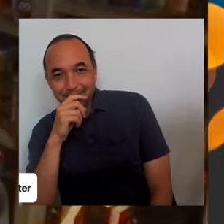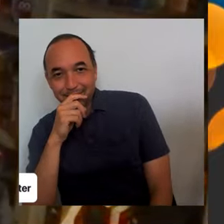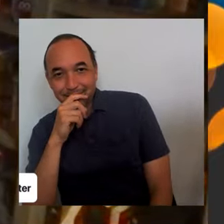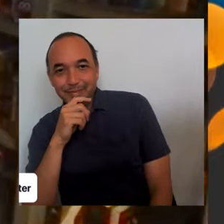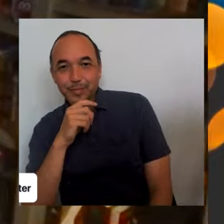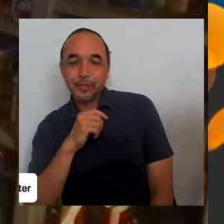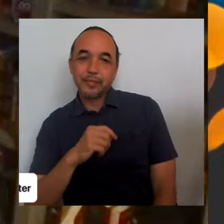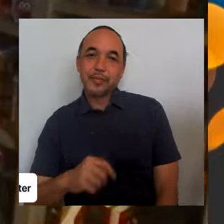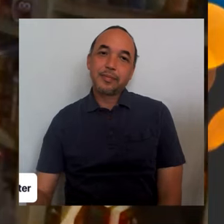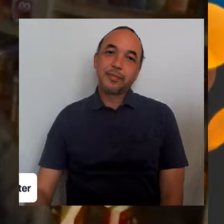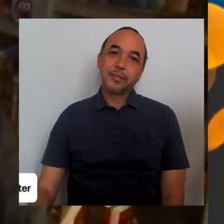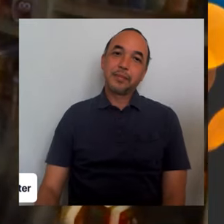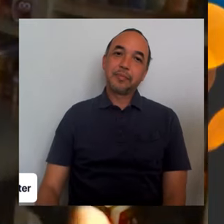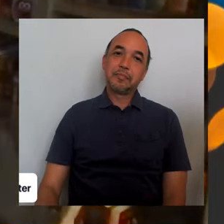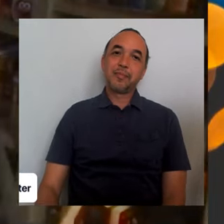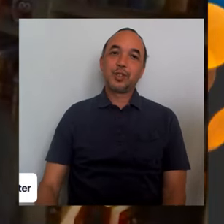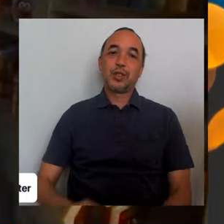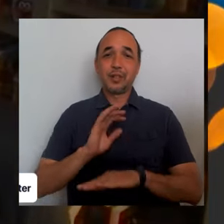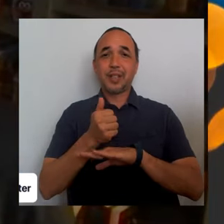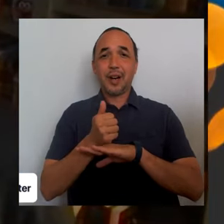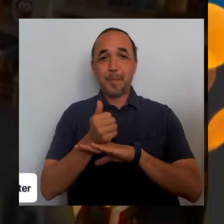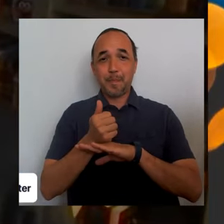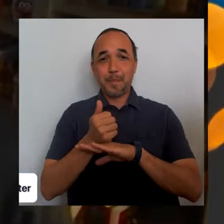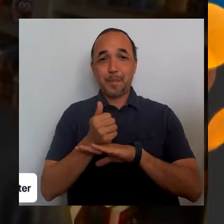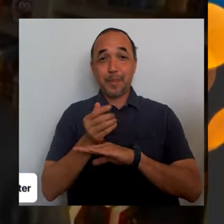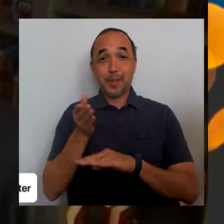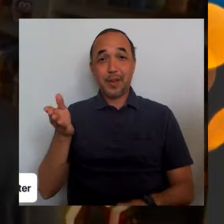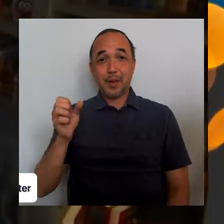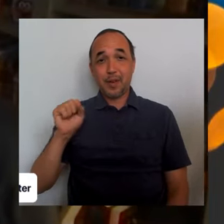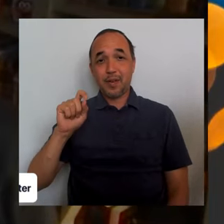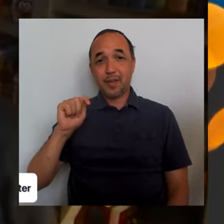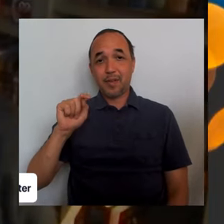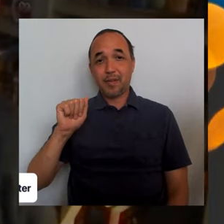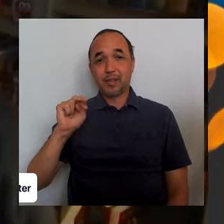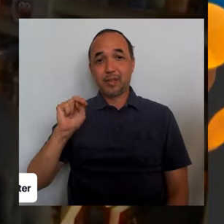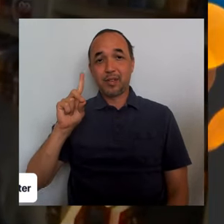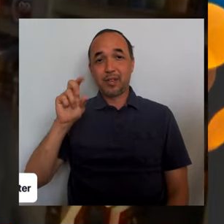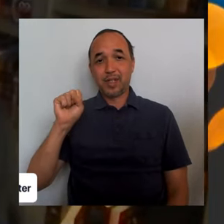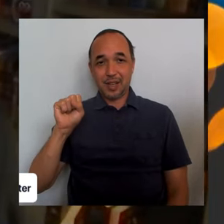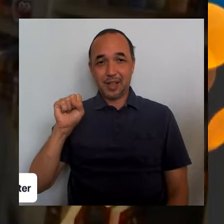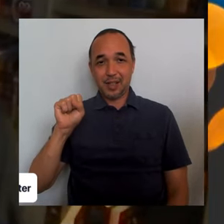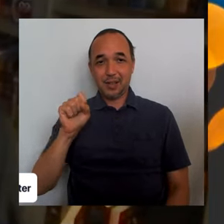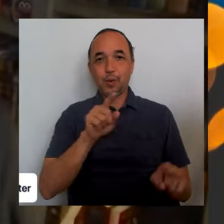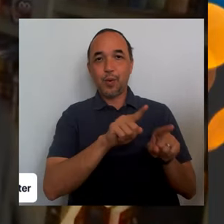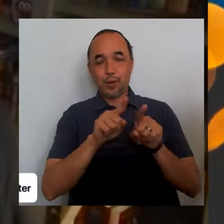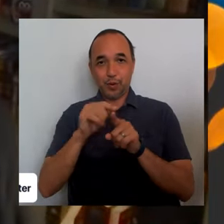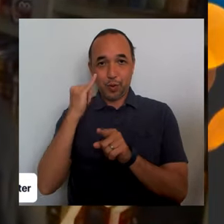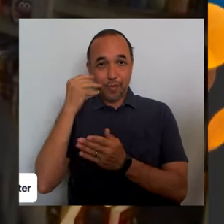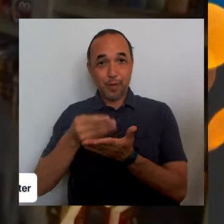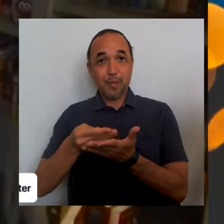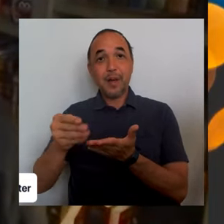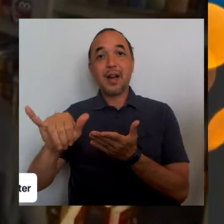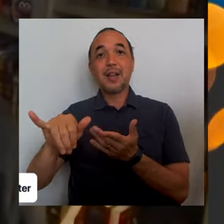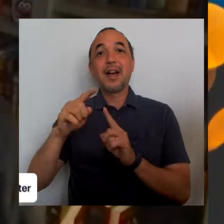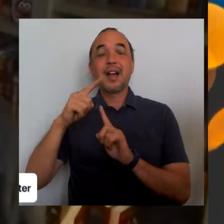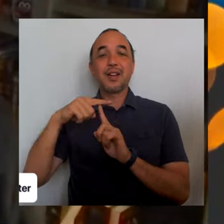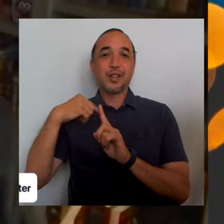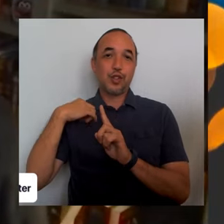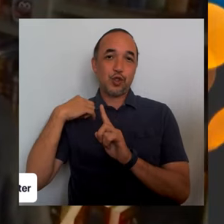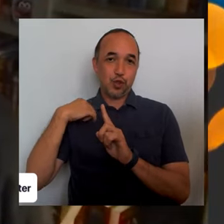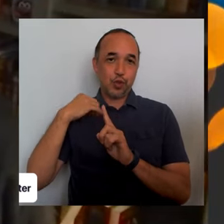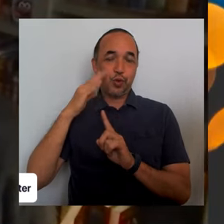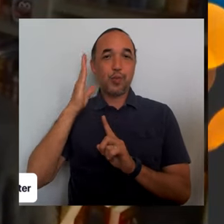that they've set up at stands that will also benefit Make-A-Wish Foundation.